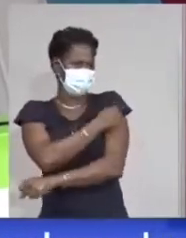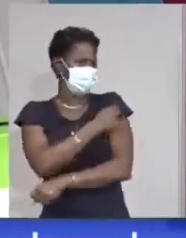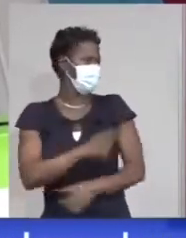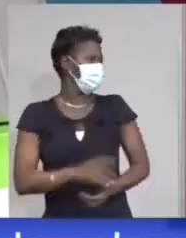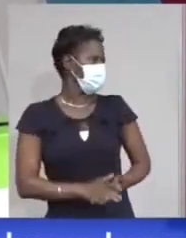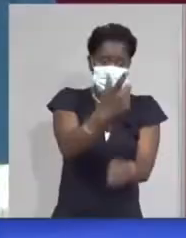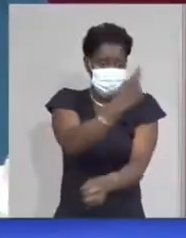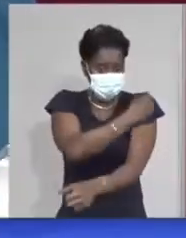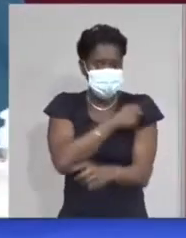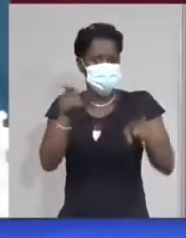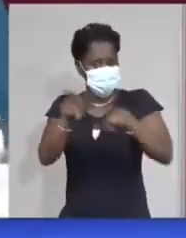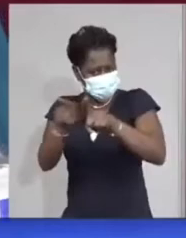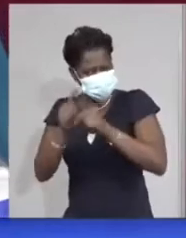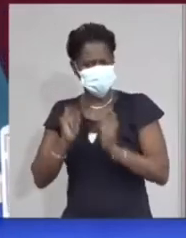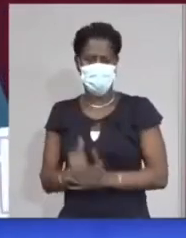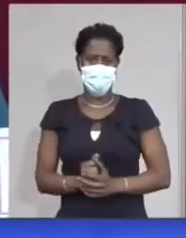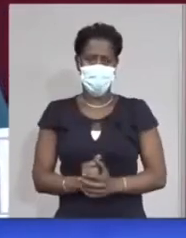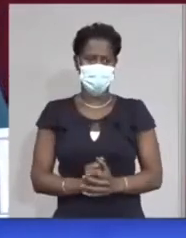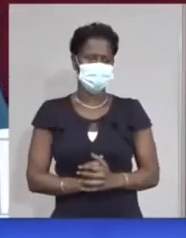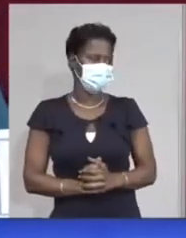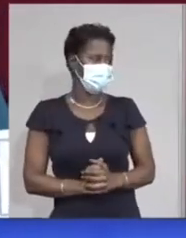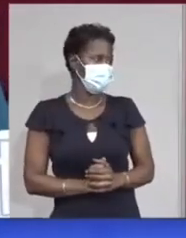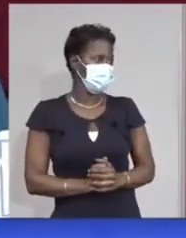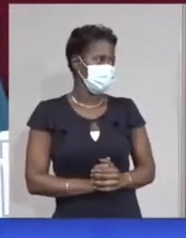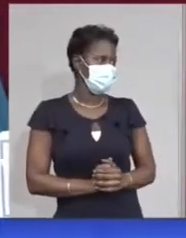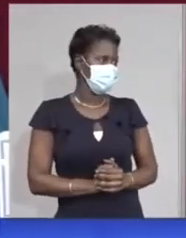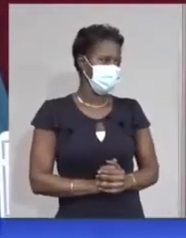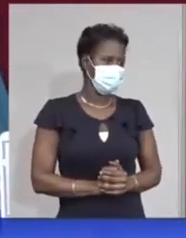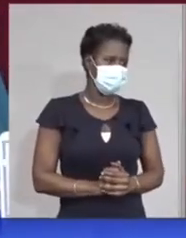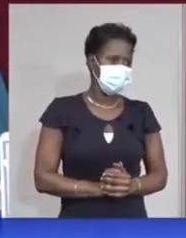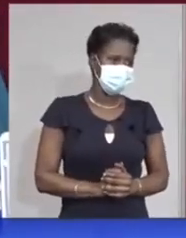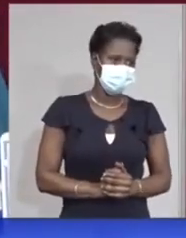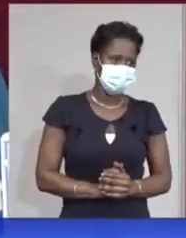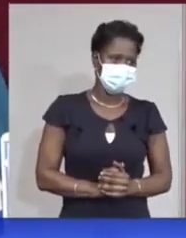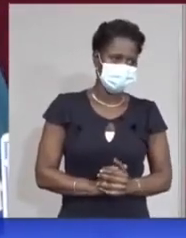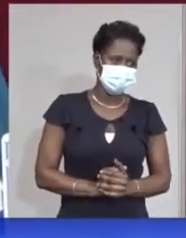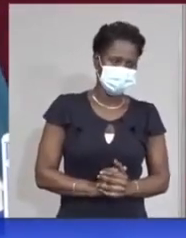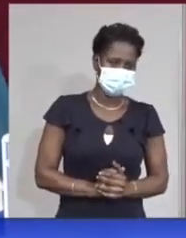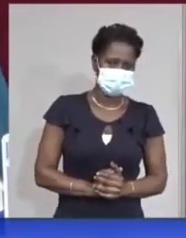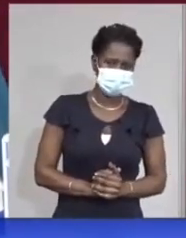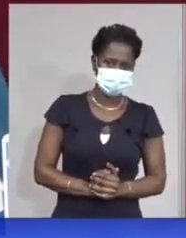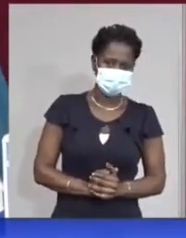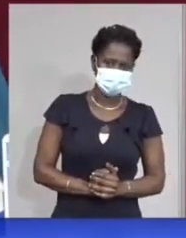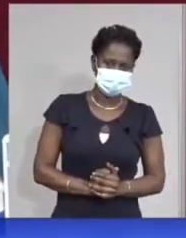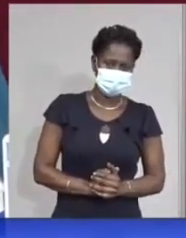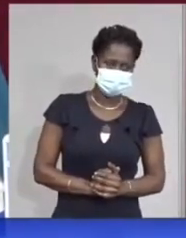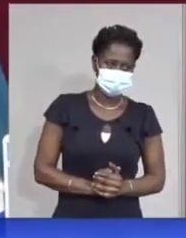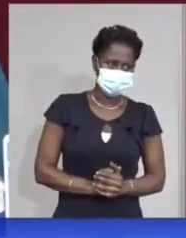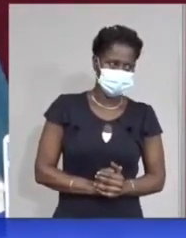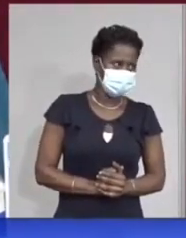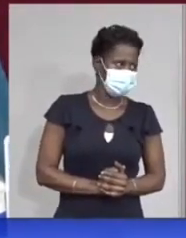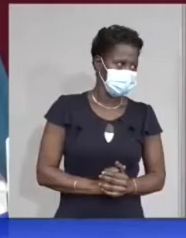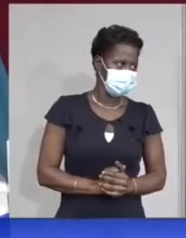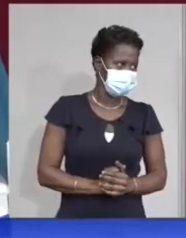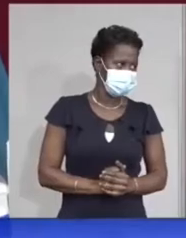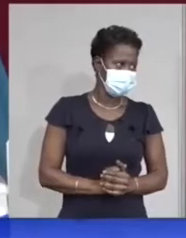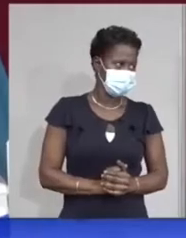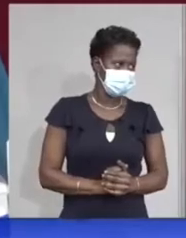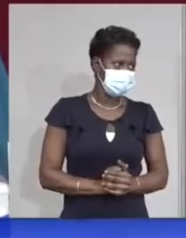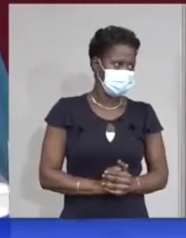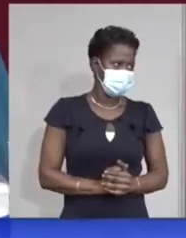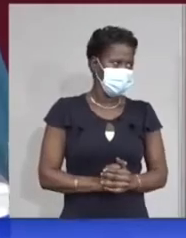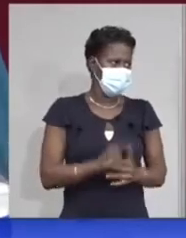will also help in reducing pressures of treatment and care on the healthcare system and limit the impact of COVID-19.